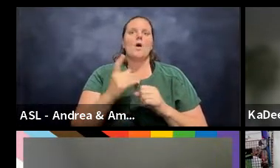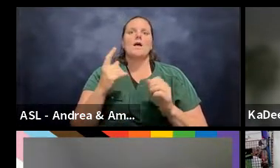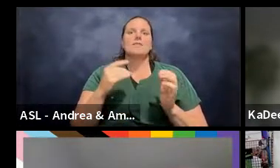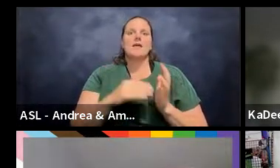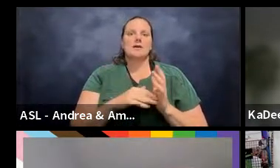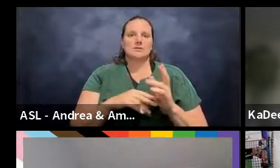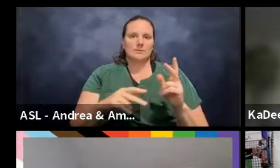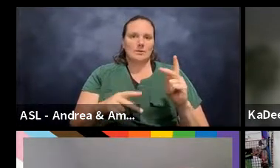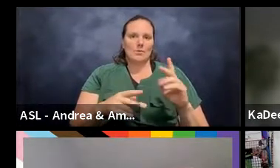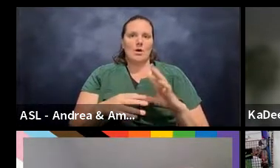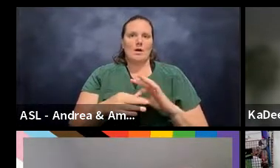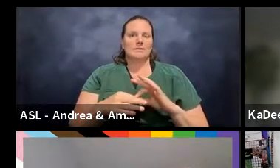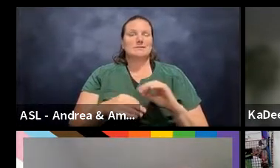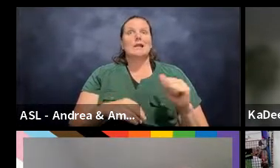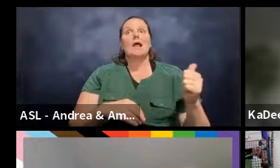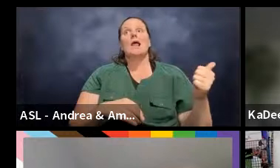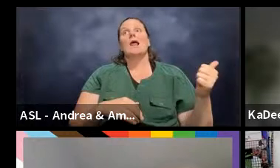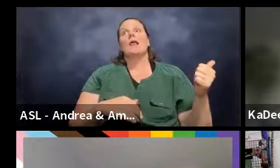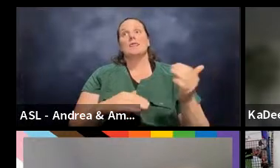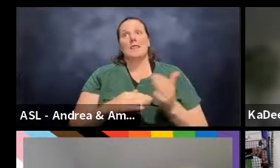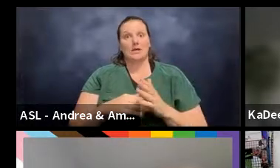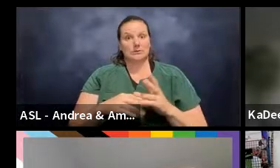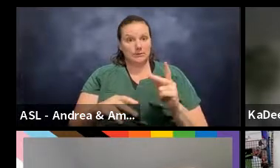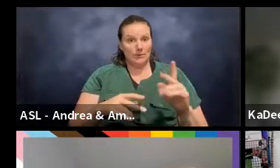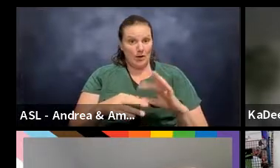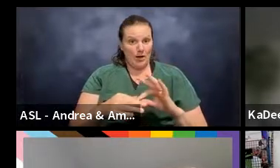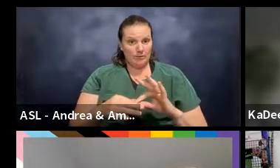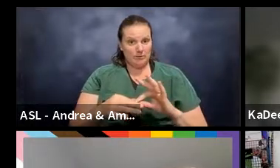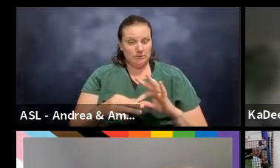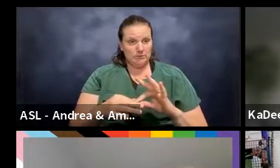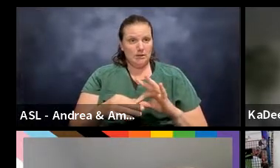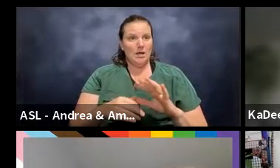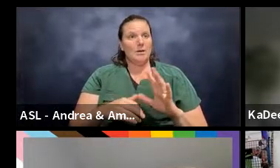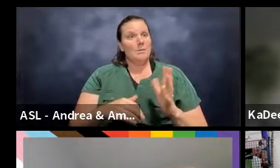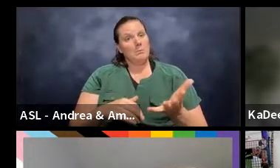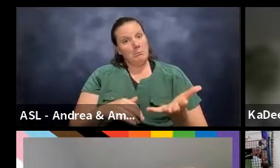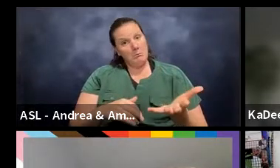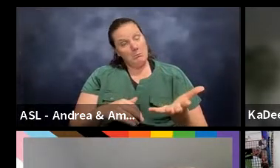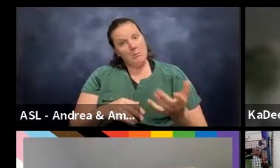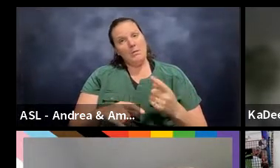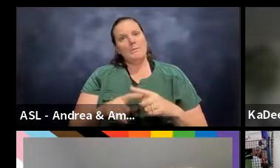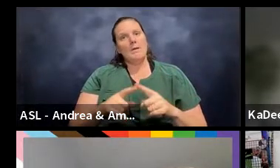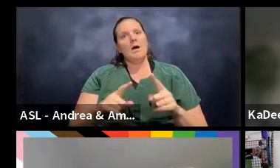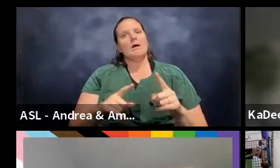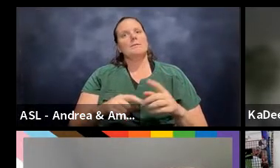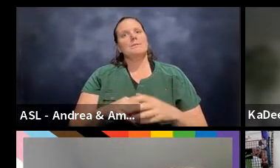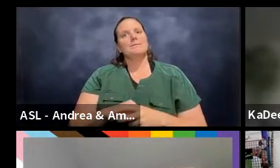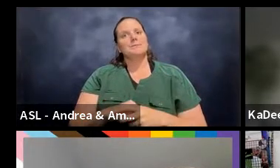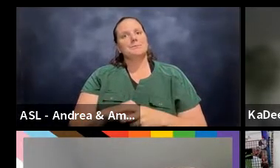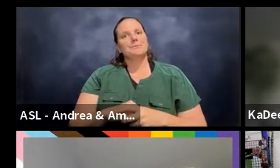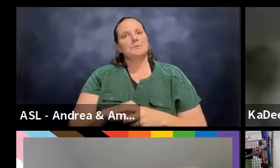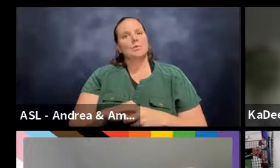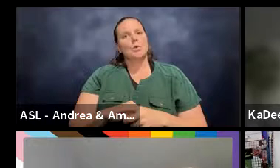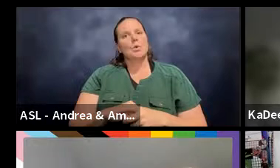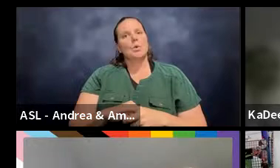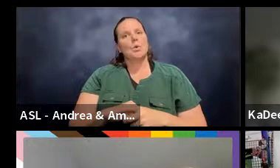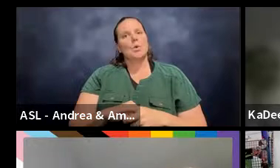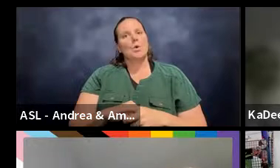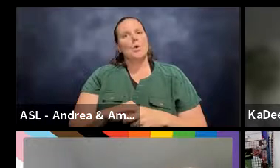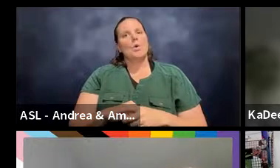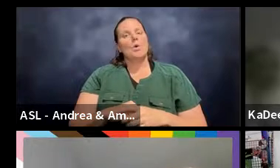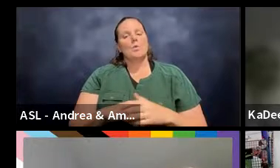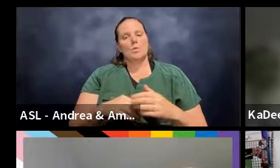to comment or 10,000 people are going to comment. But what I can guarantee you is that we have made